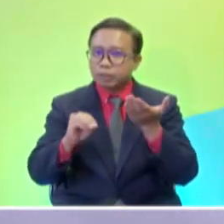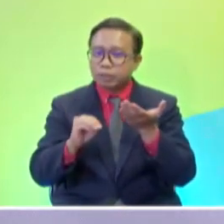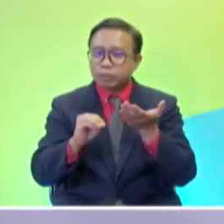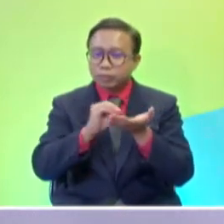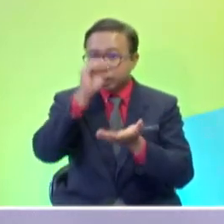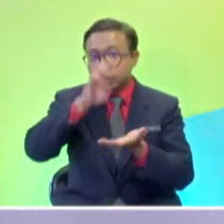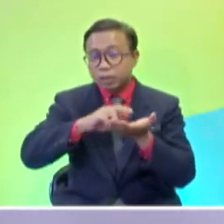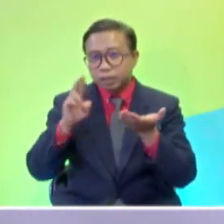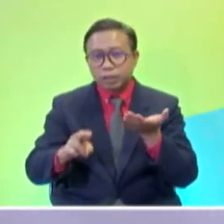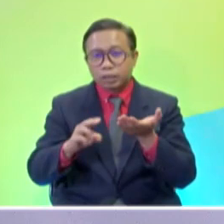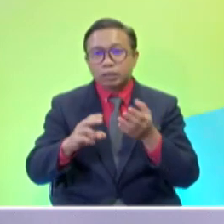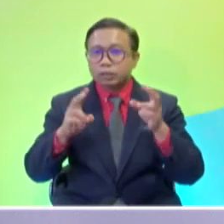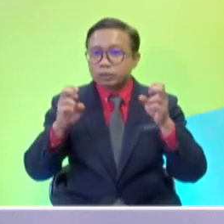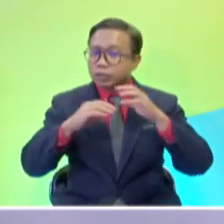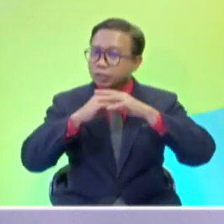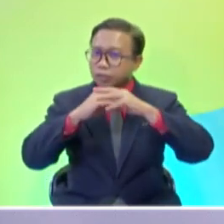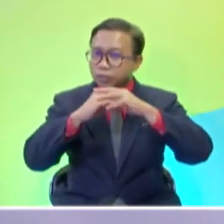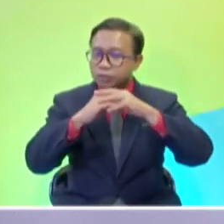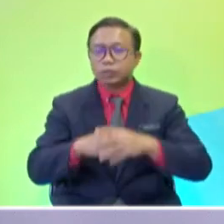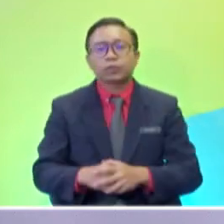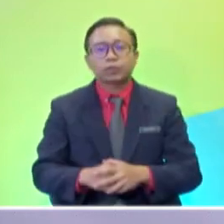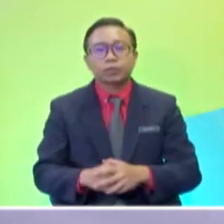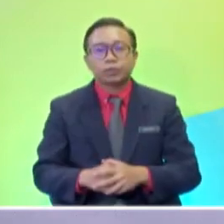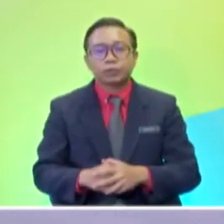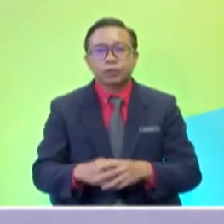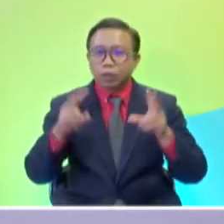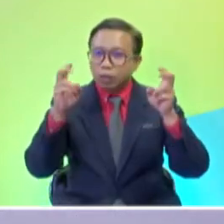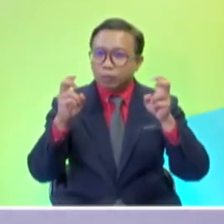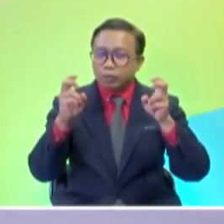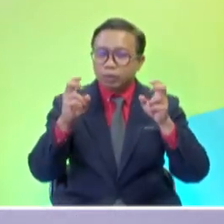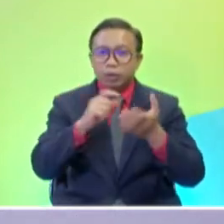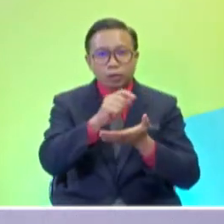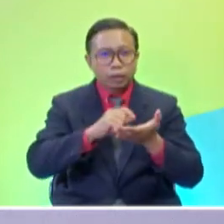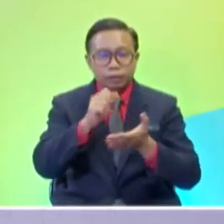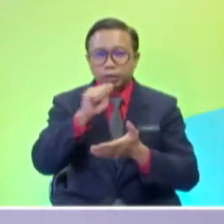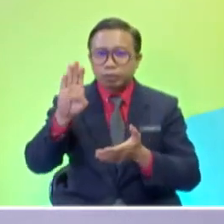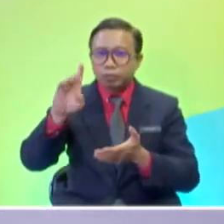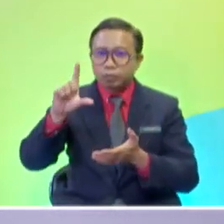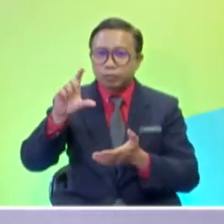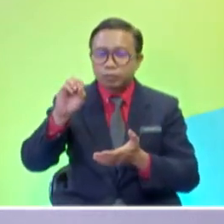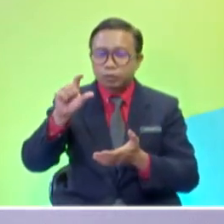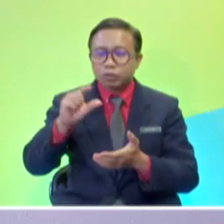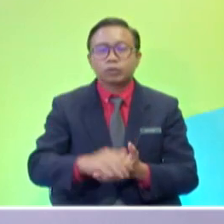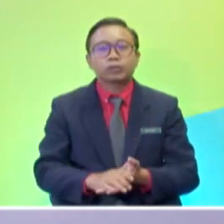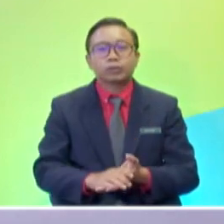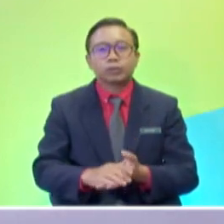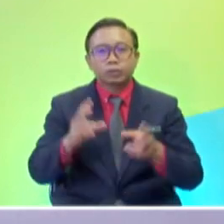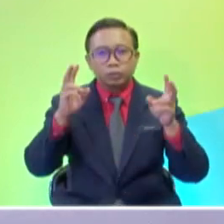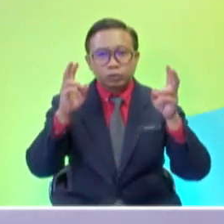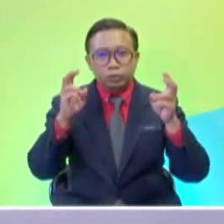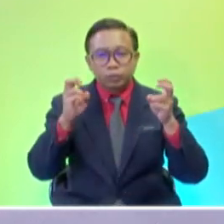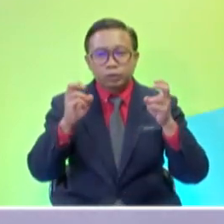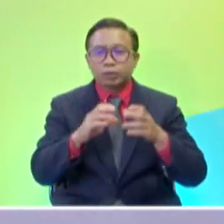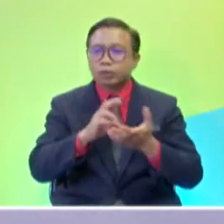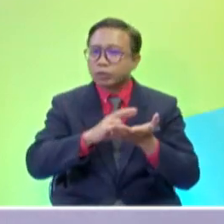our subject is Bahasa Inggeris, and for our topic today, it's writing a blog. But for this segment, our topic is reading